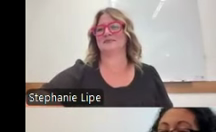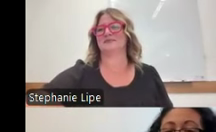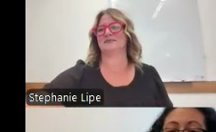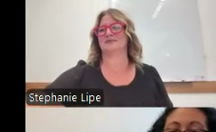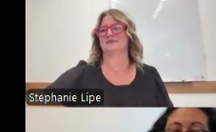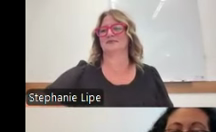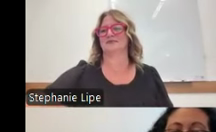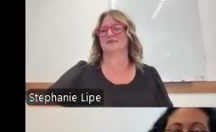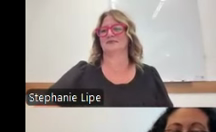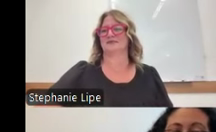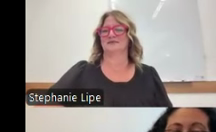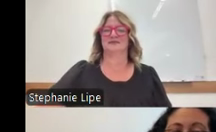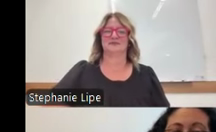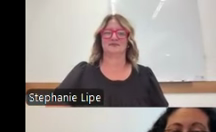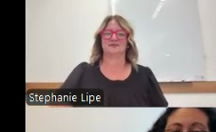please.